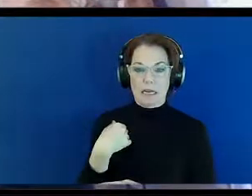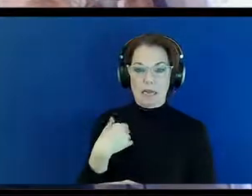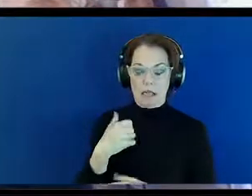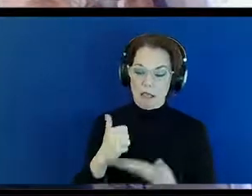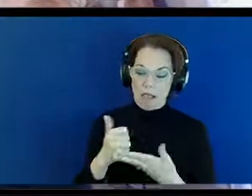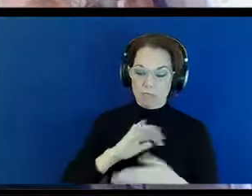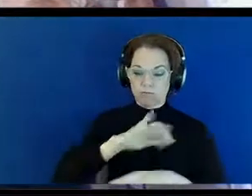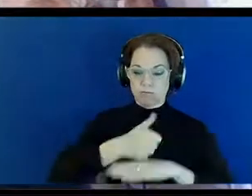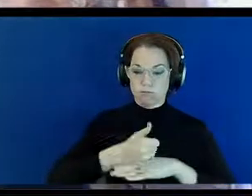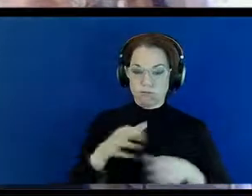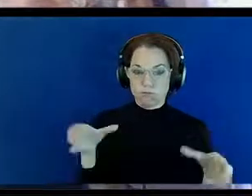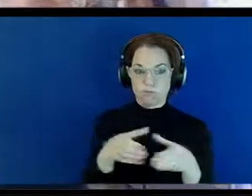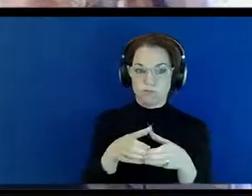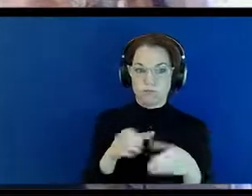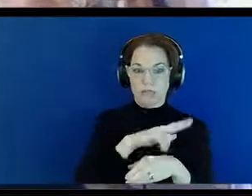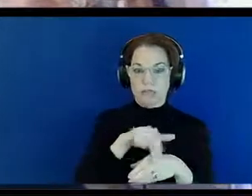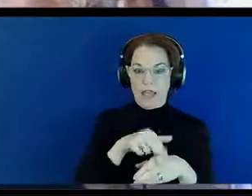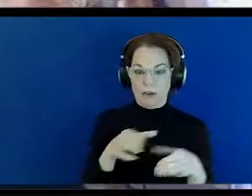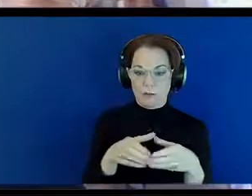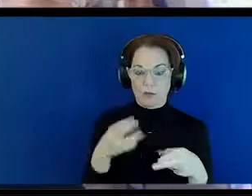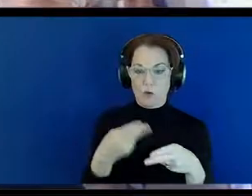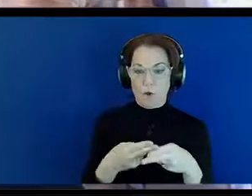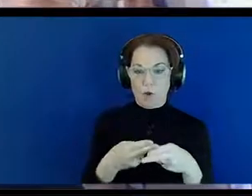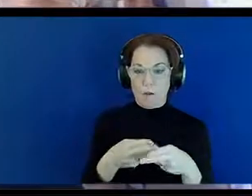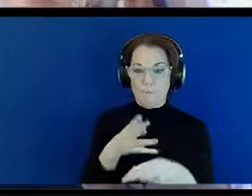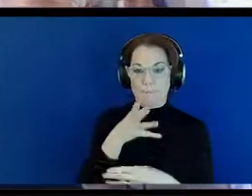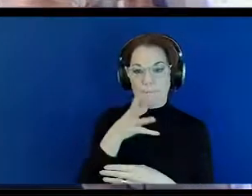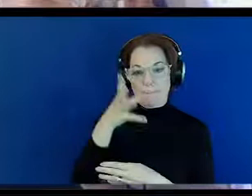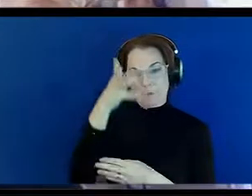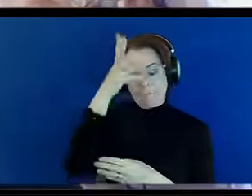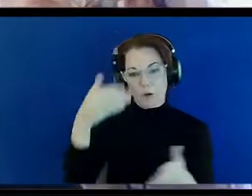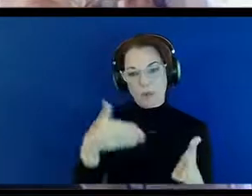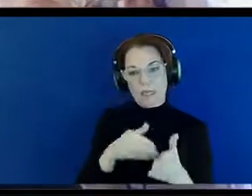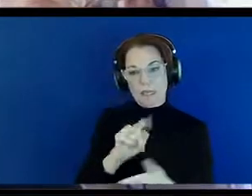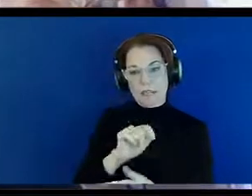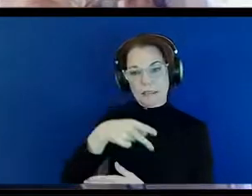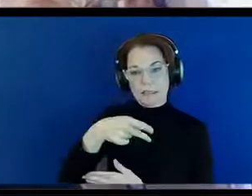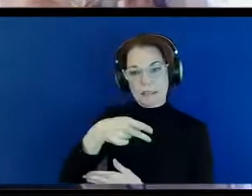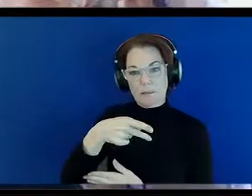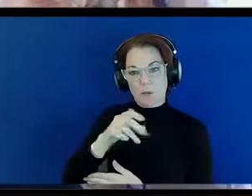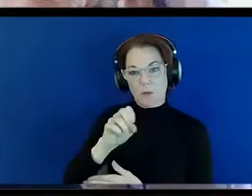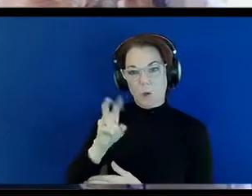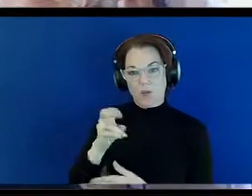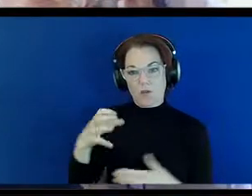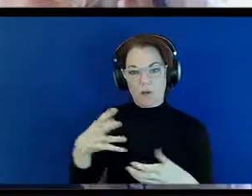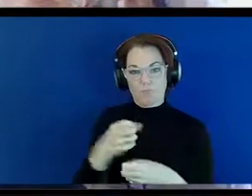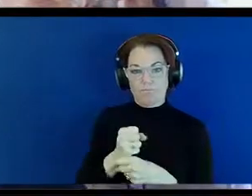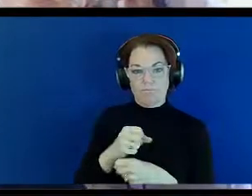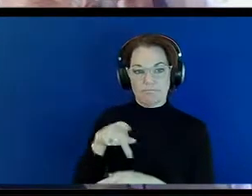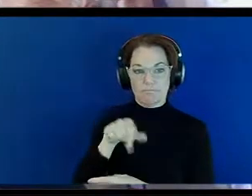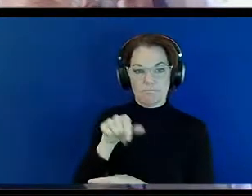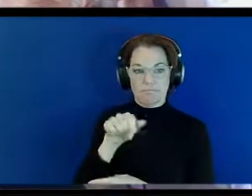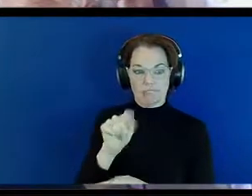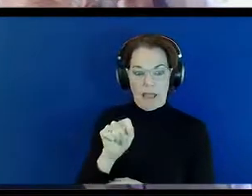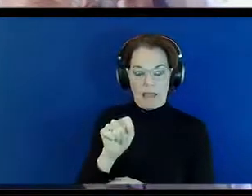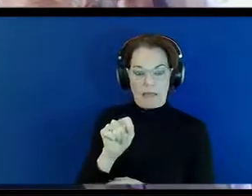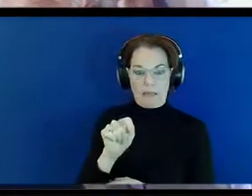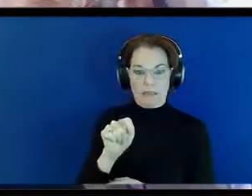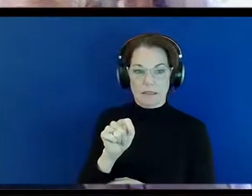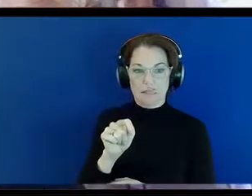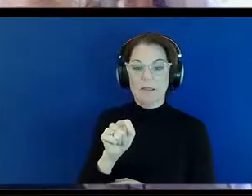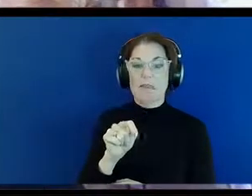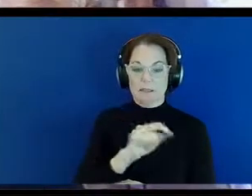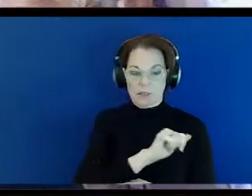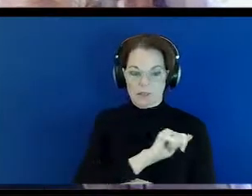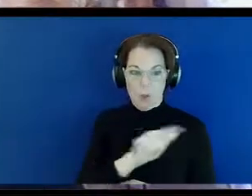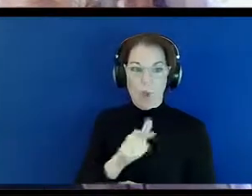Against Tip-Overs, which is comprised of parents from across the nation who have all lost their children to tip-overs. Each one of us thought our